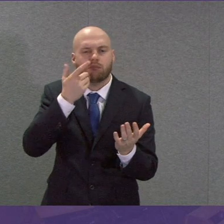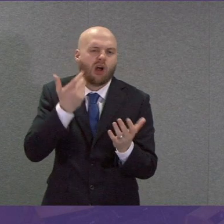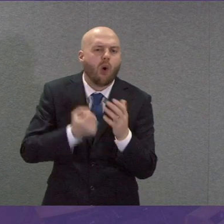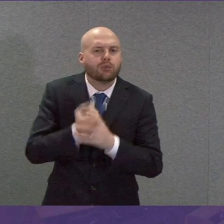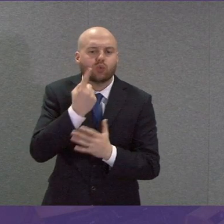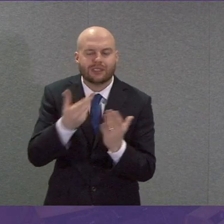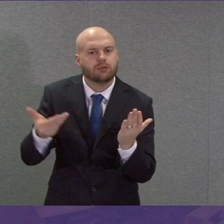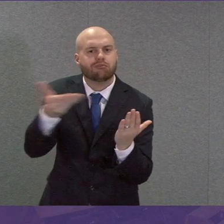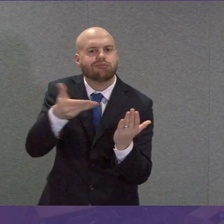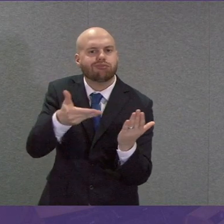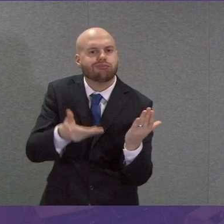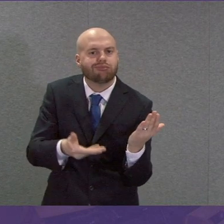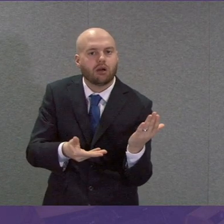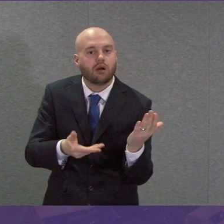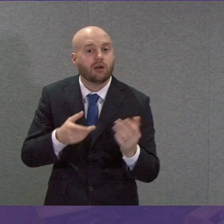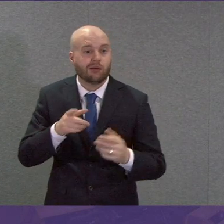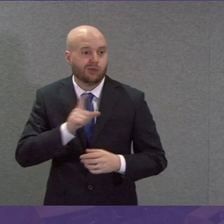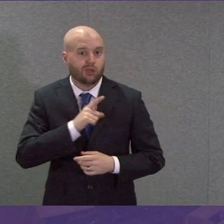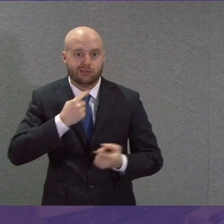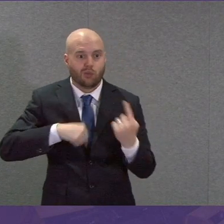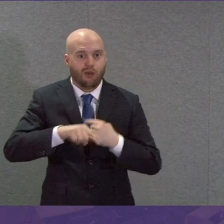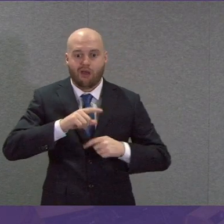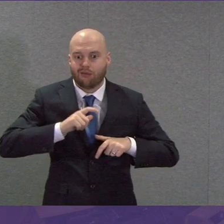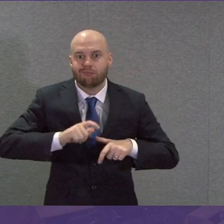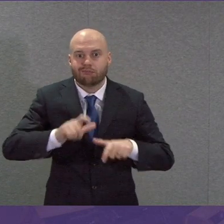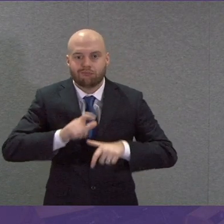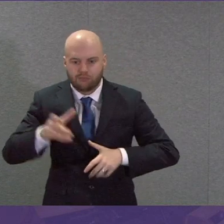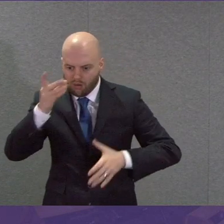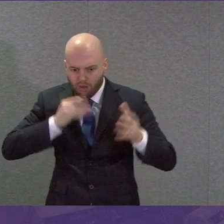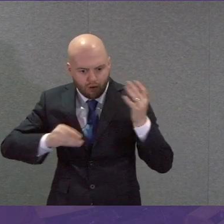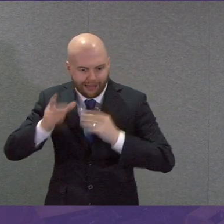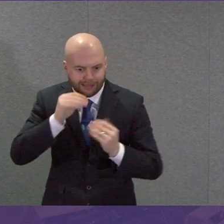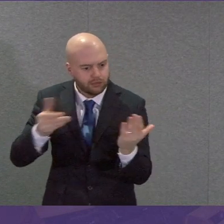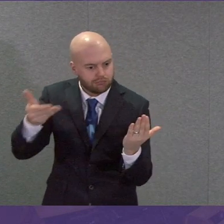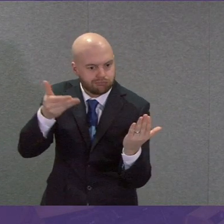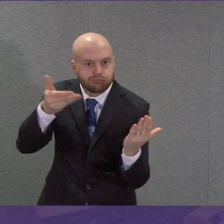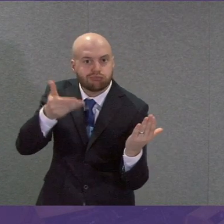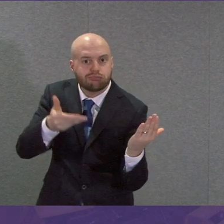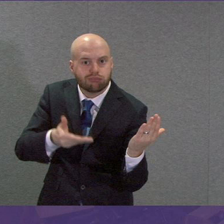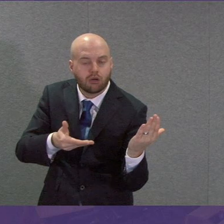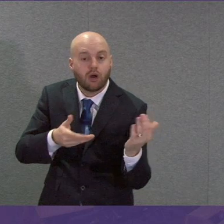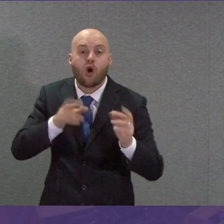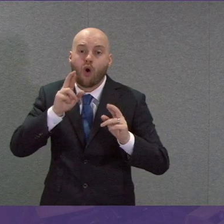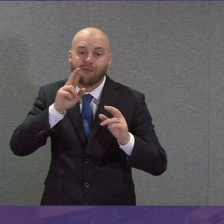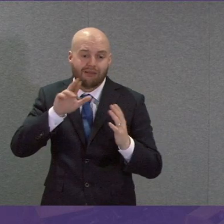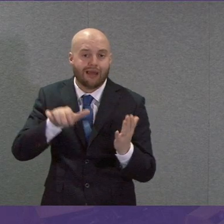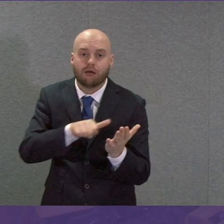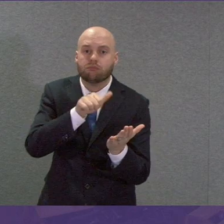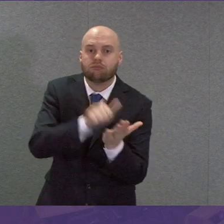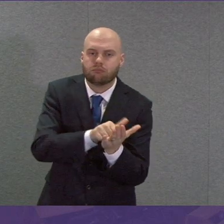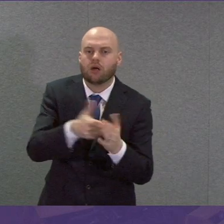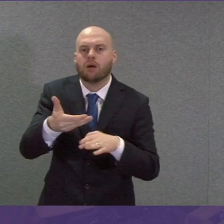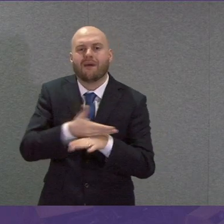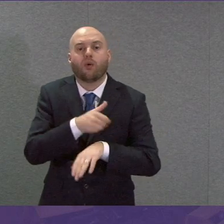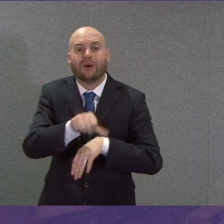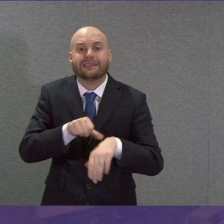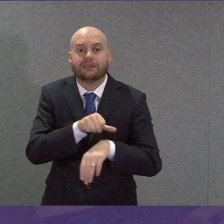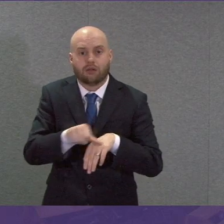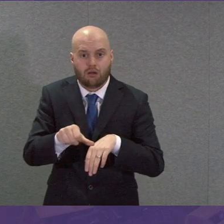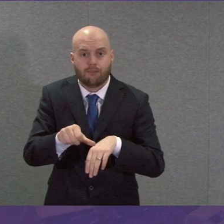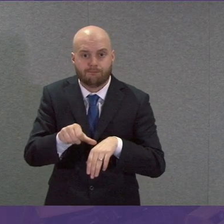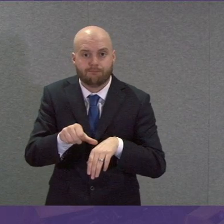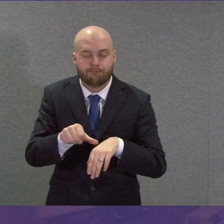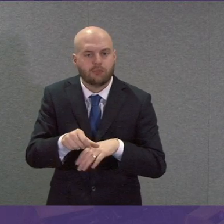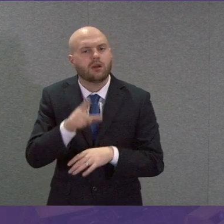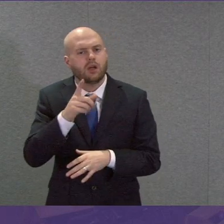our own competencies on the statute book, hopefully before Easter, we will embed such reporting and renewal, including on our use